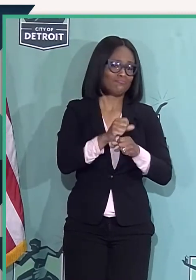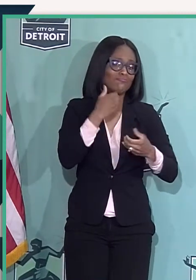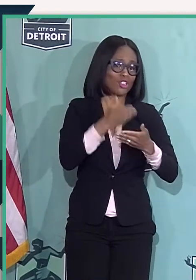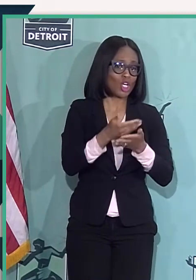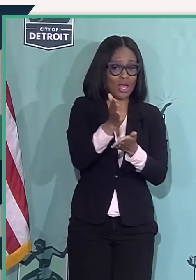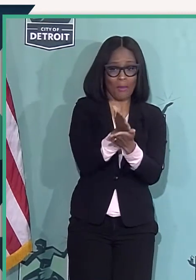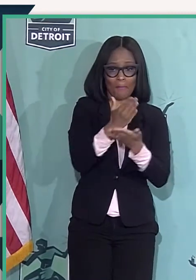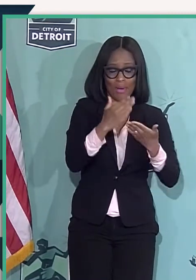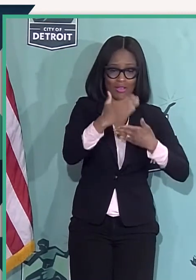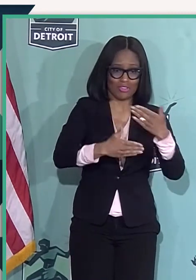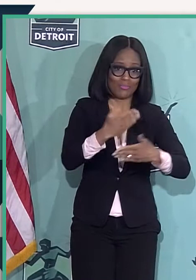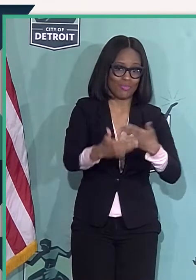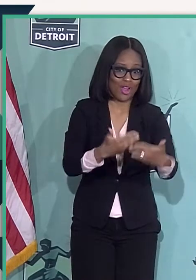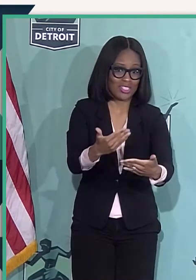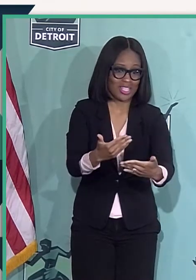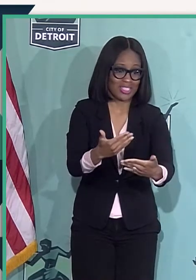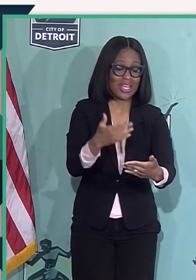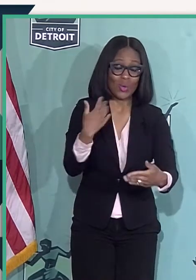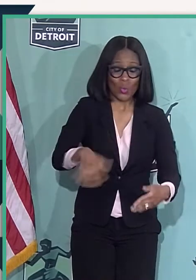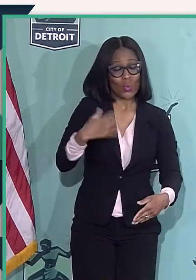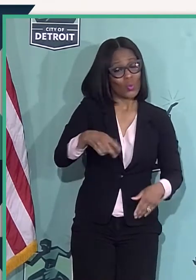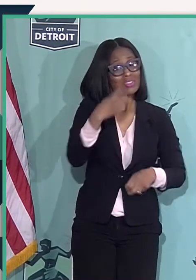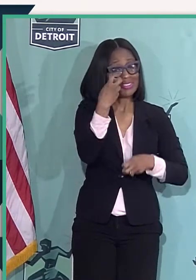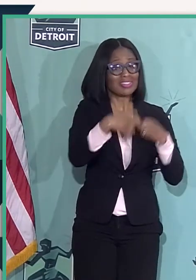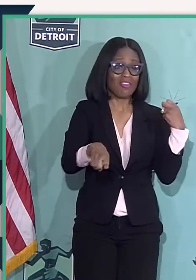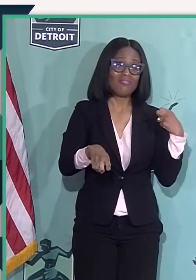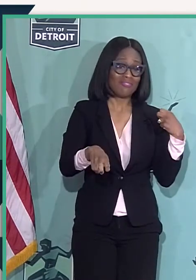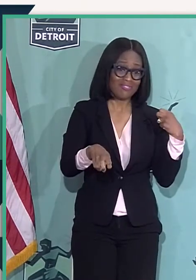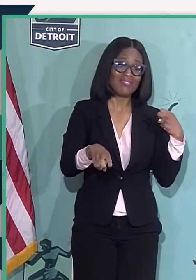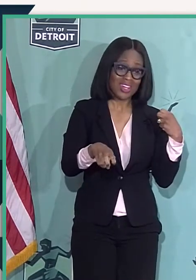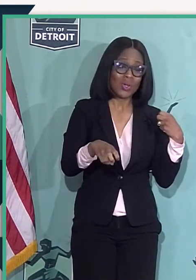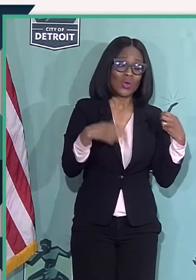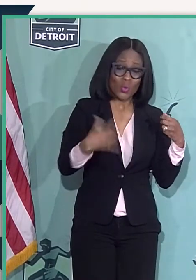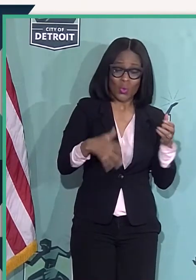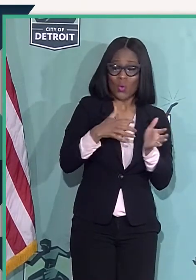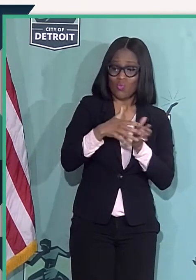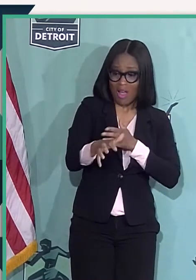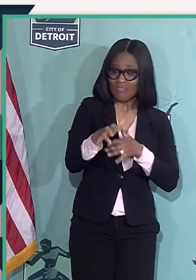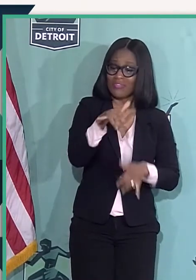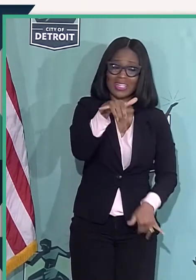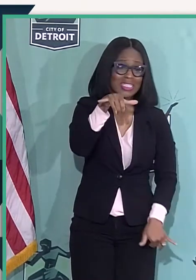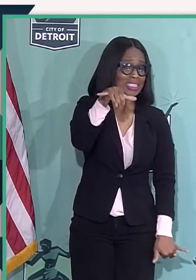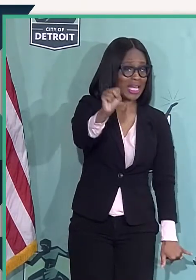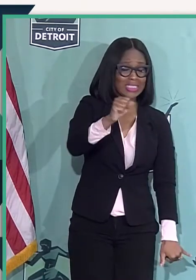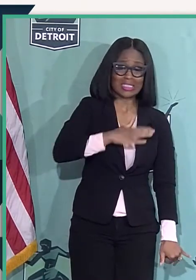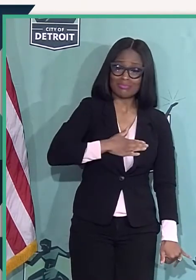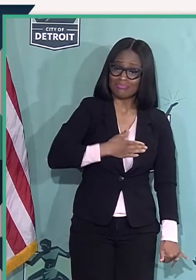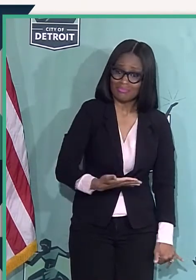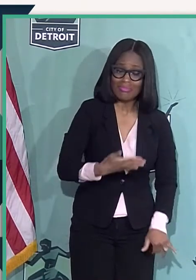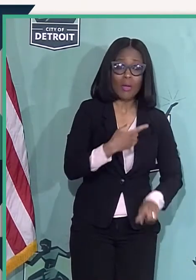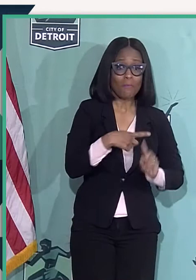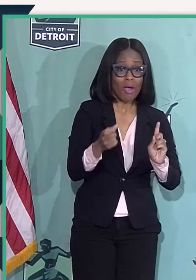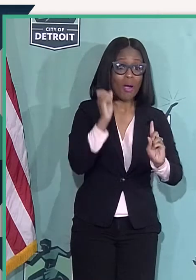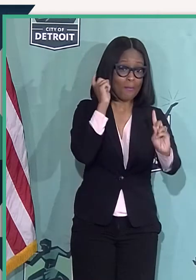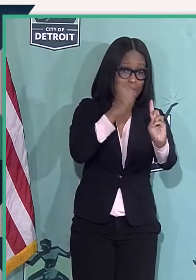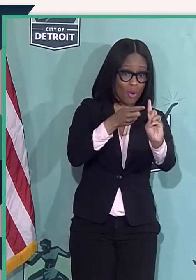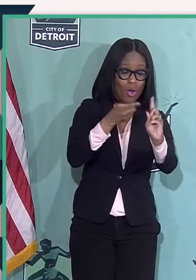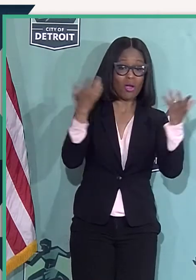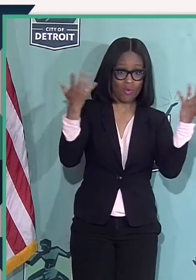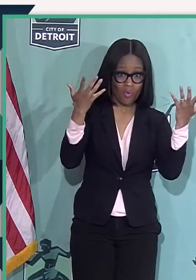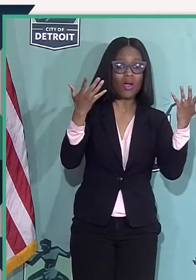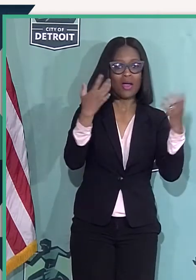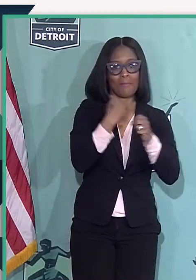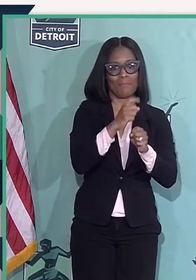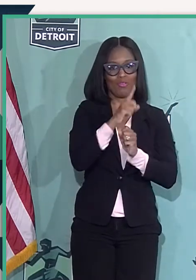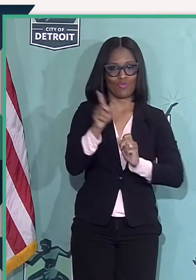This it's been rough. It has been rough. There are no qualms about that. But the bottom line was to make sure that